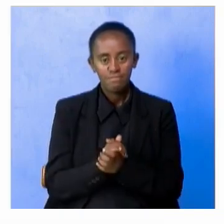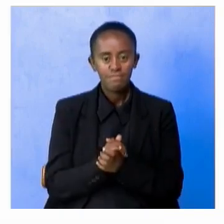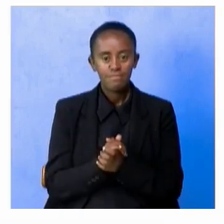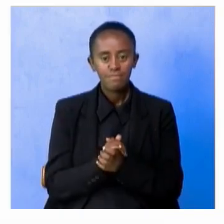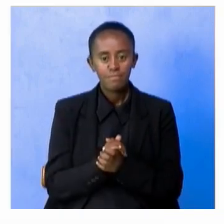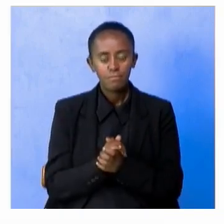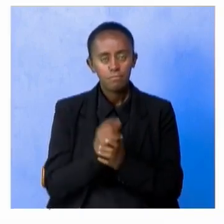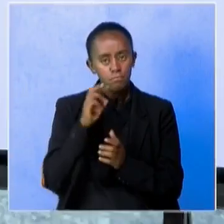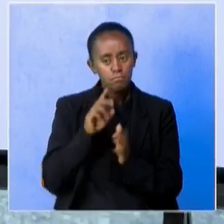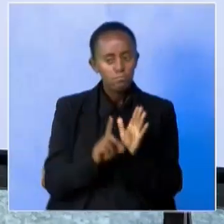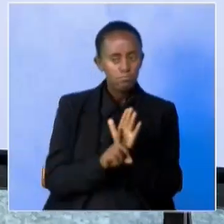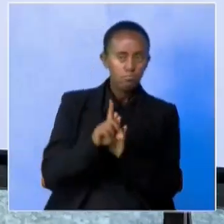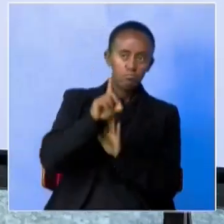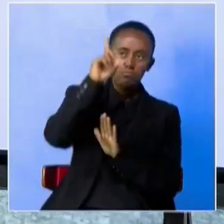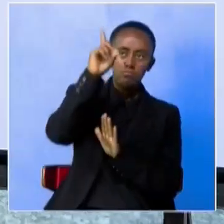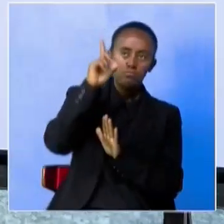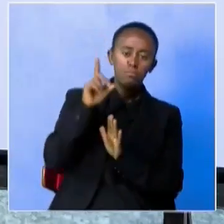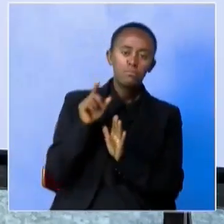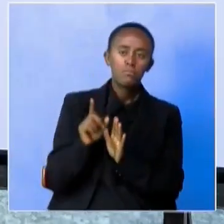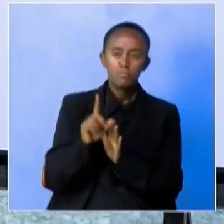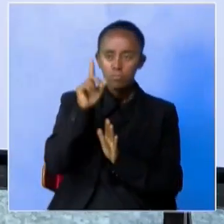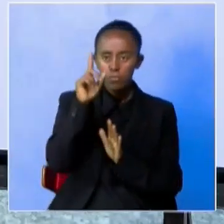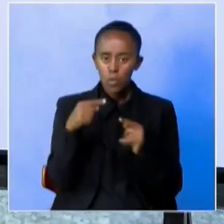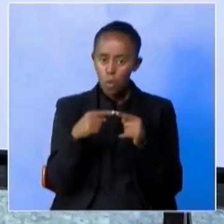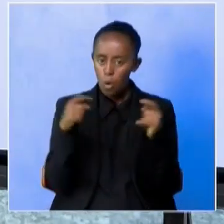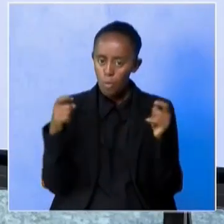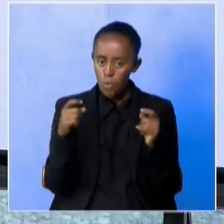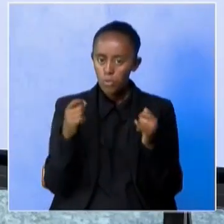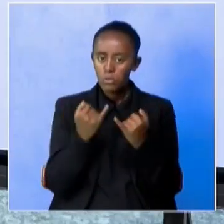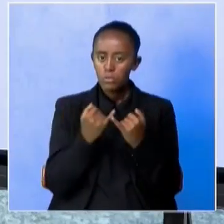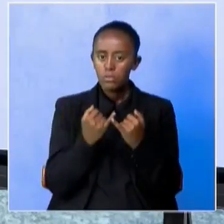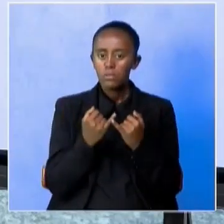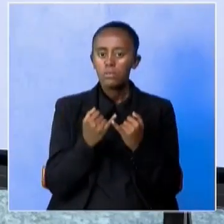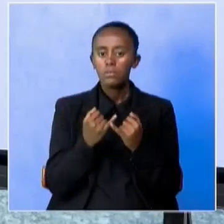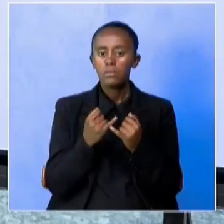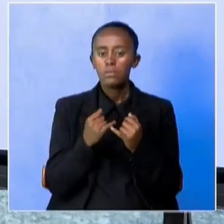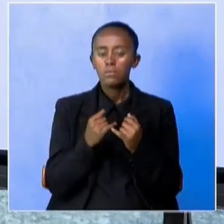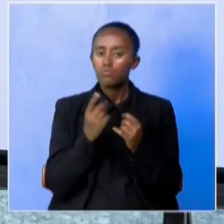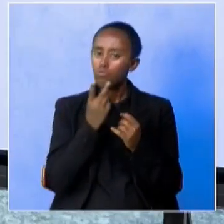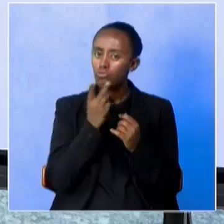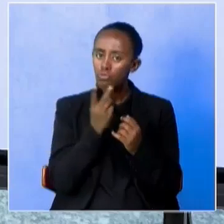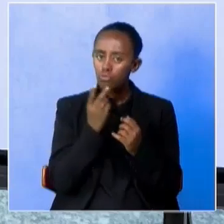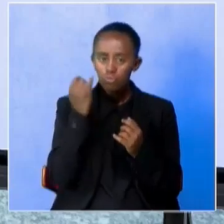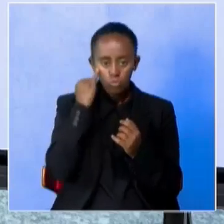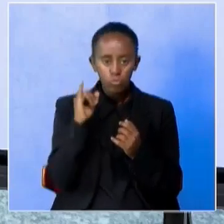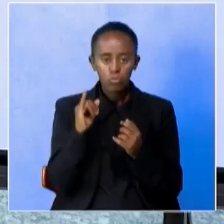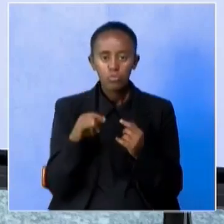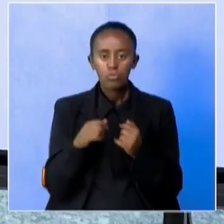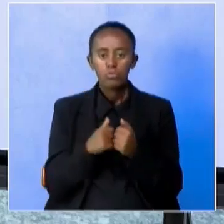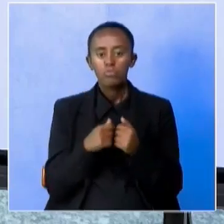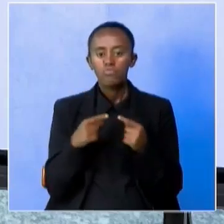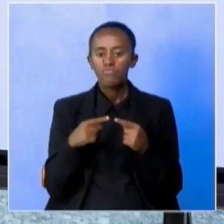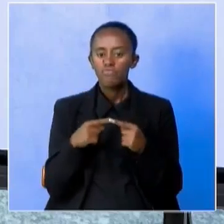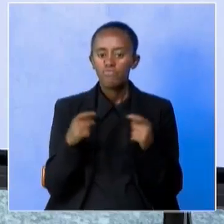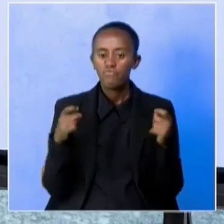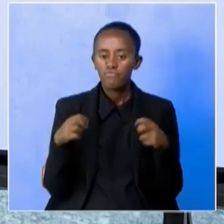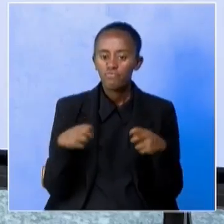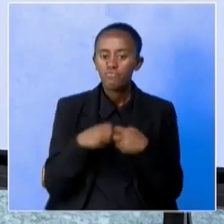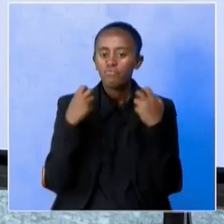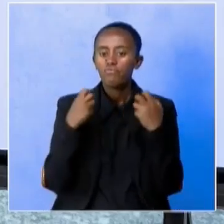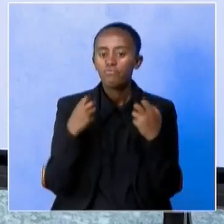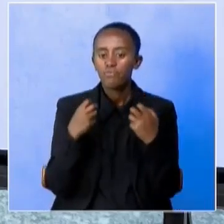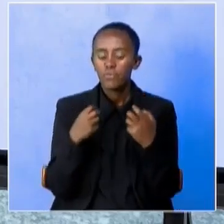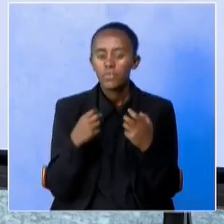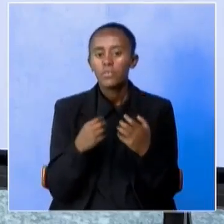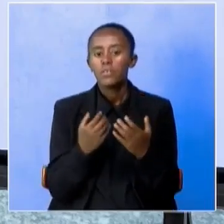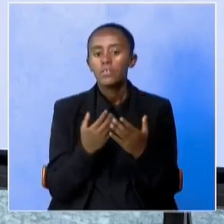If you see here, two opposite or two ideas that negate each other or that oppose each